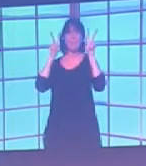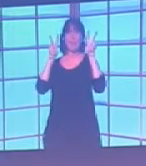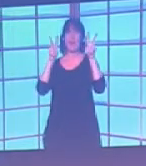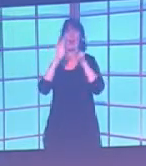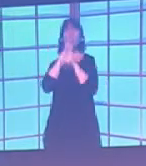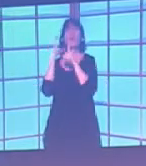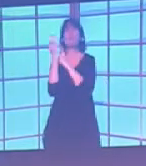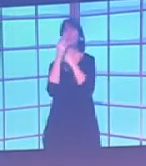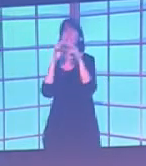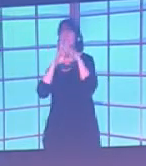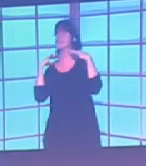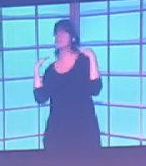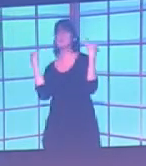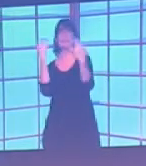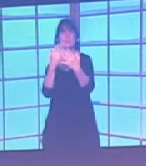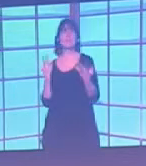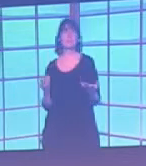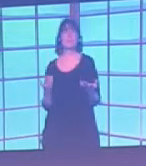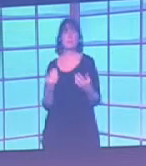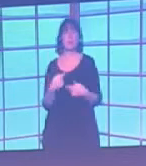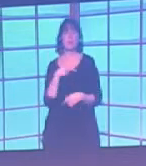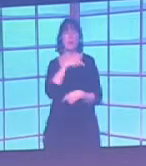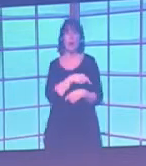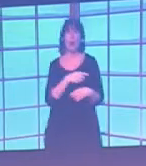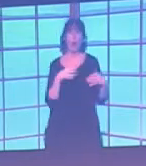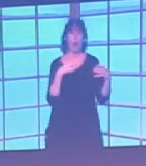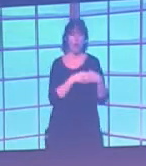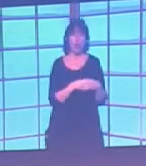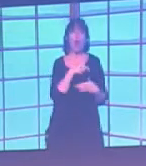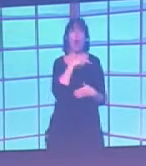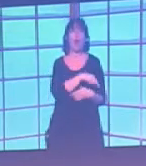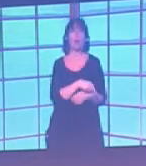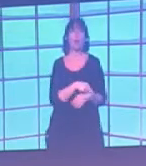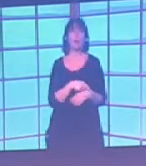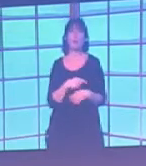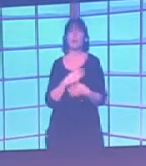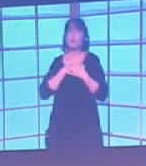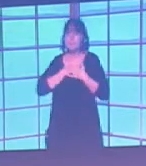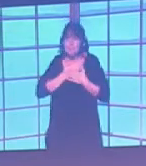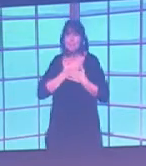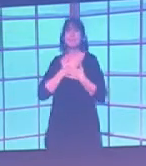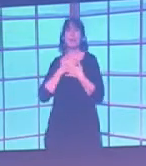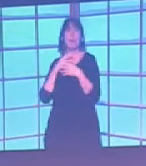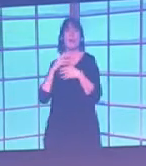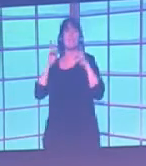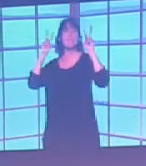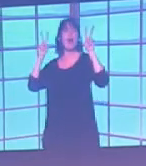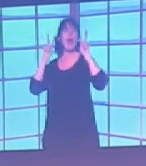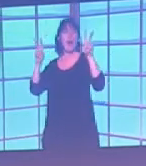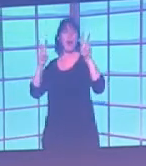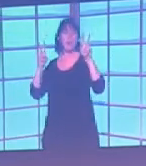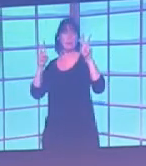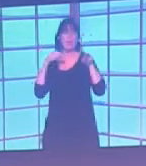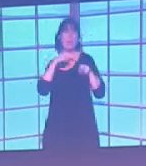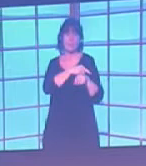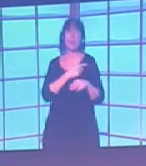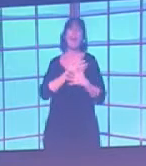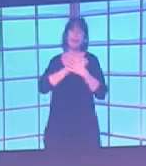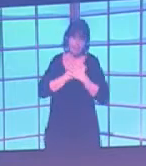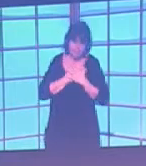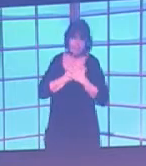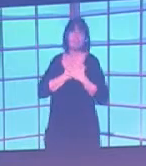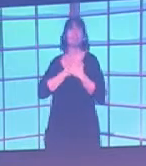community. So if a club cares about their fans, if a club cares about the